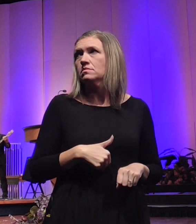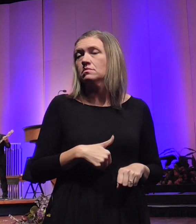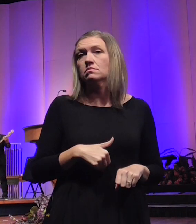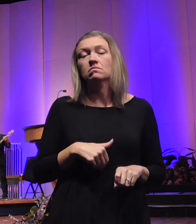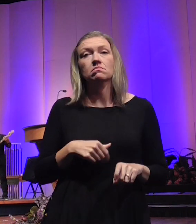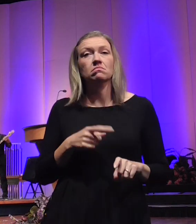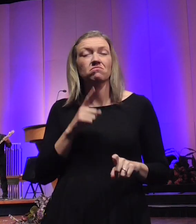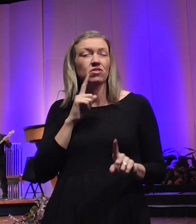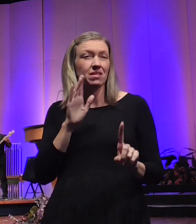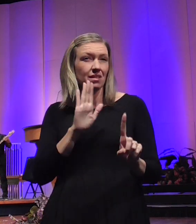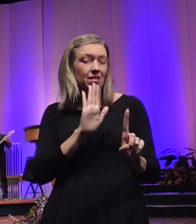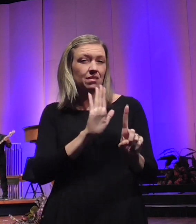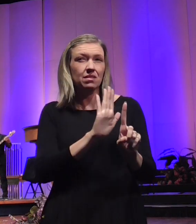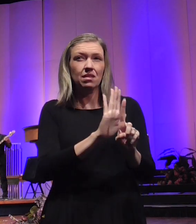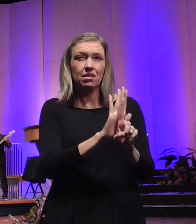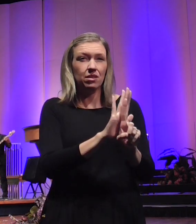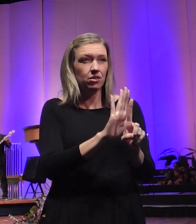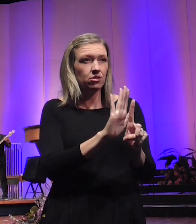It's